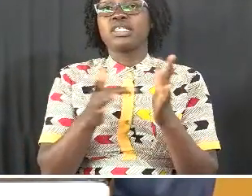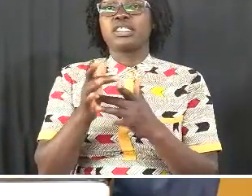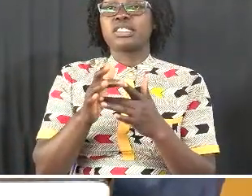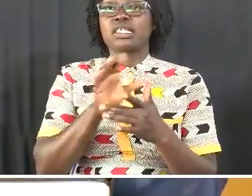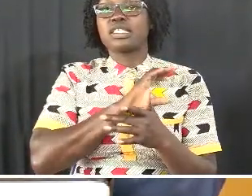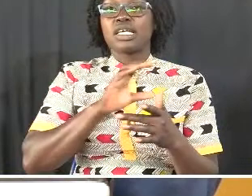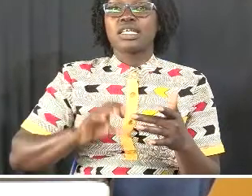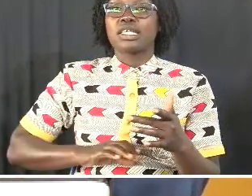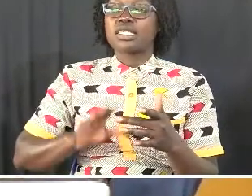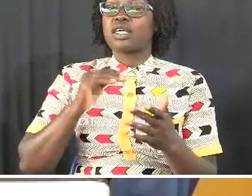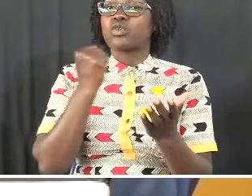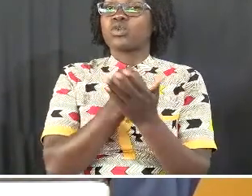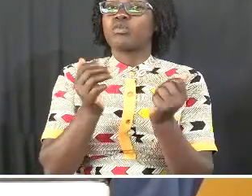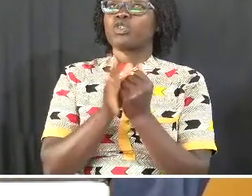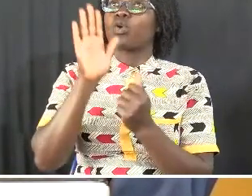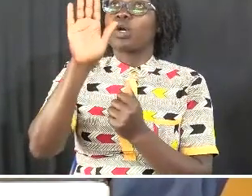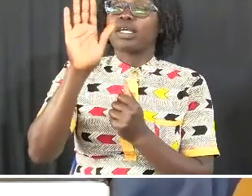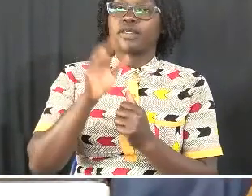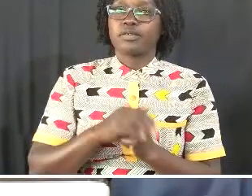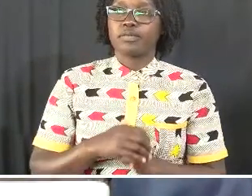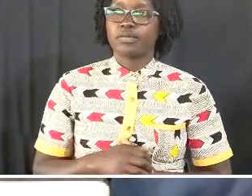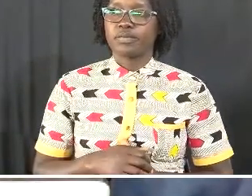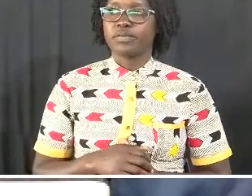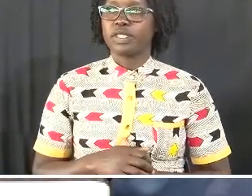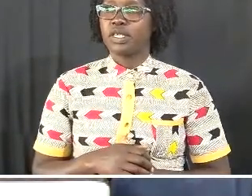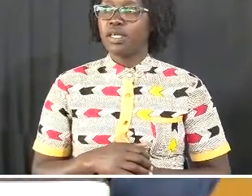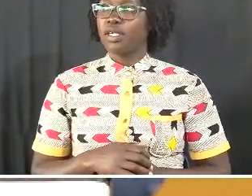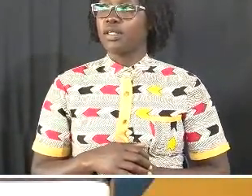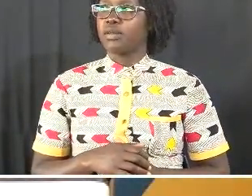Kristo na kusulubishwa kwake.